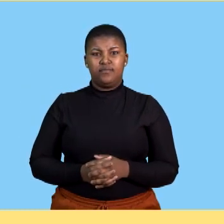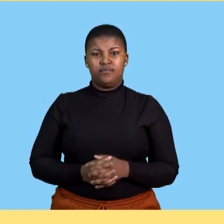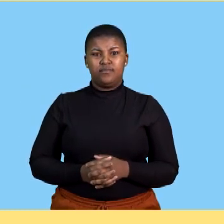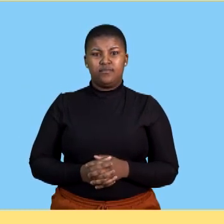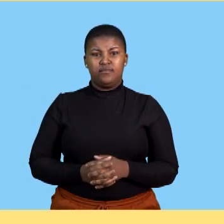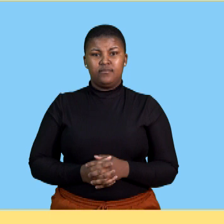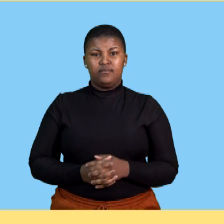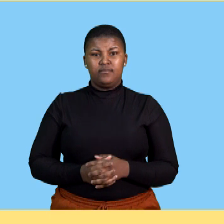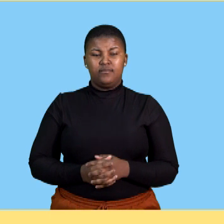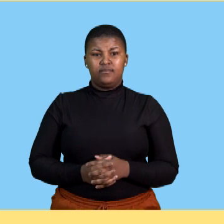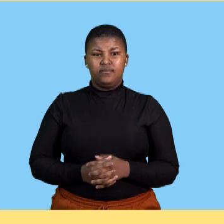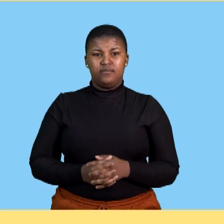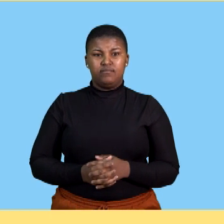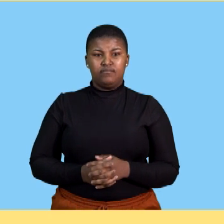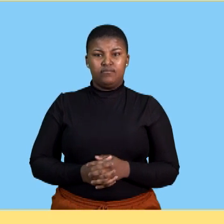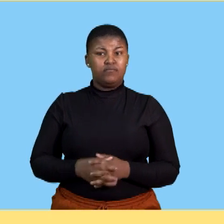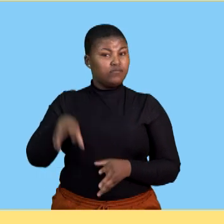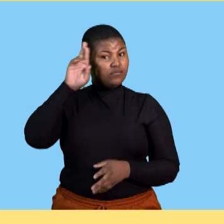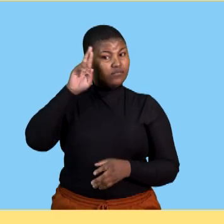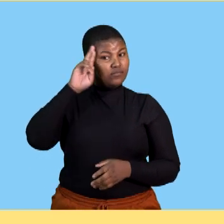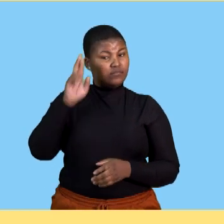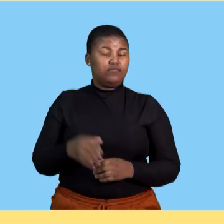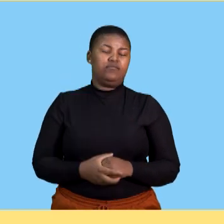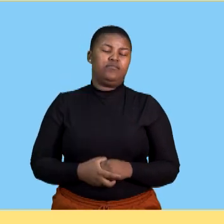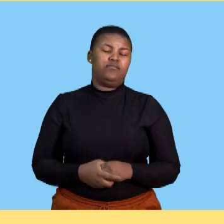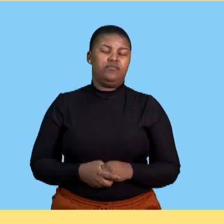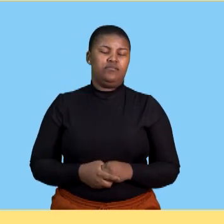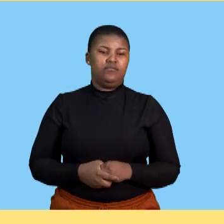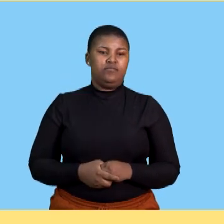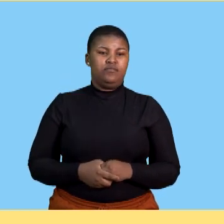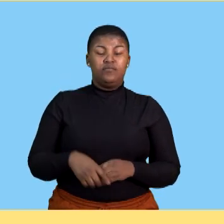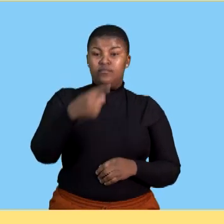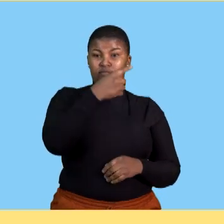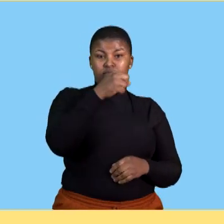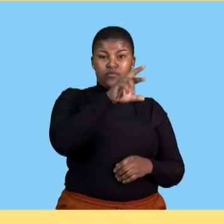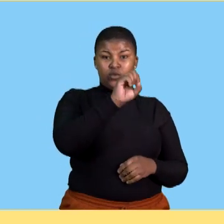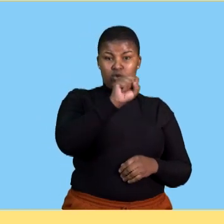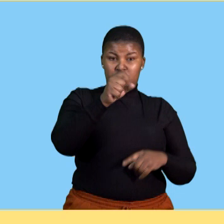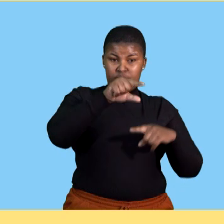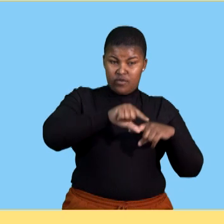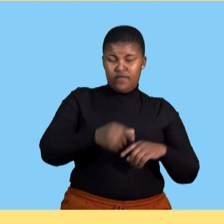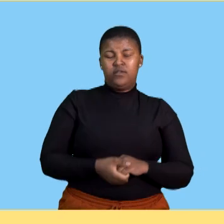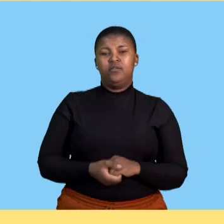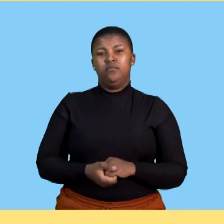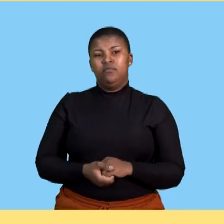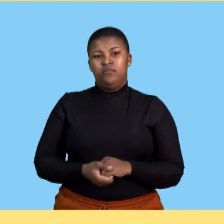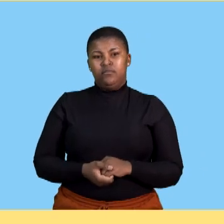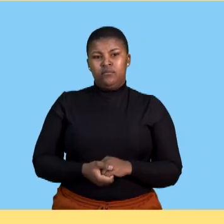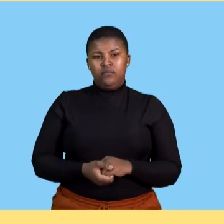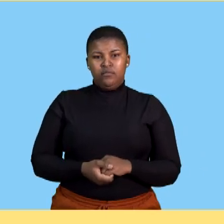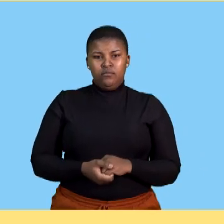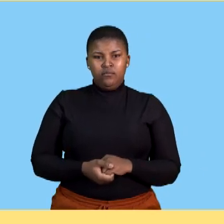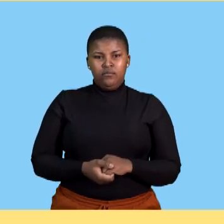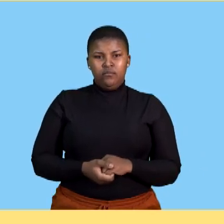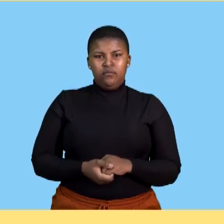We will now say the formula, remember, it is your gross profit. You take your